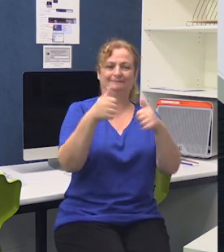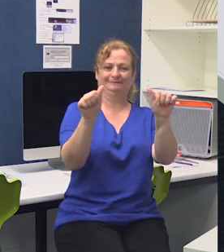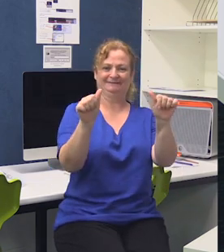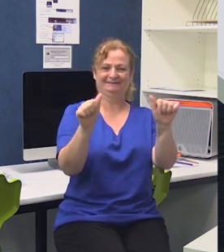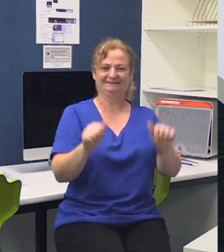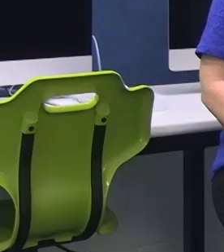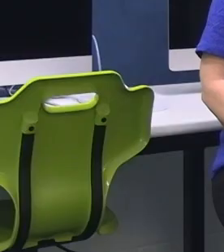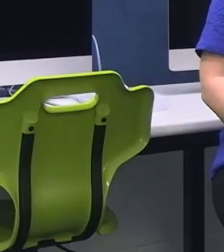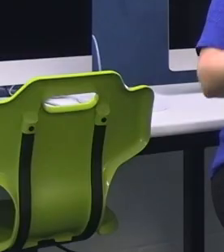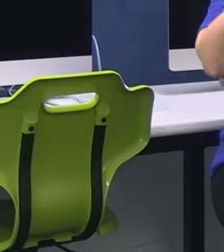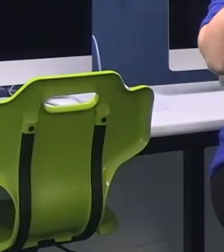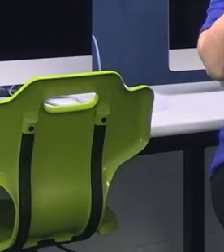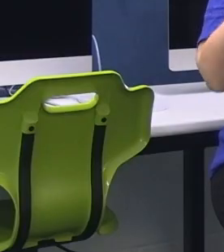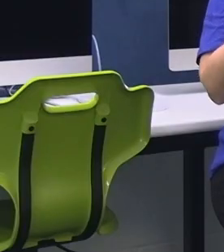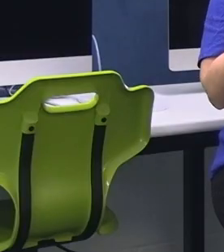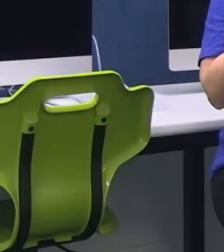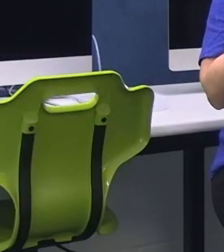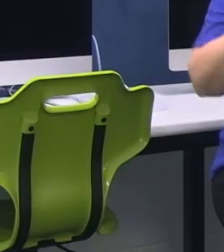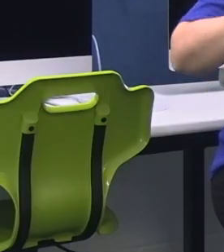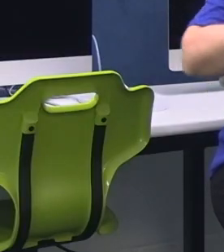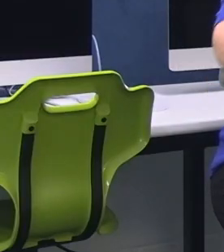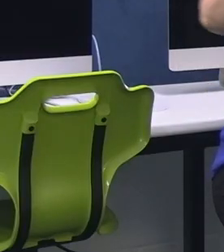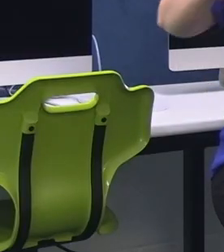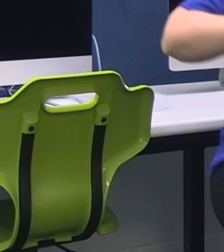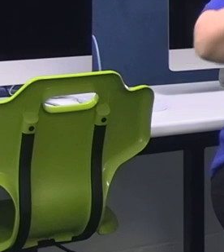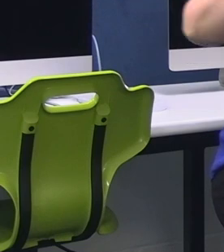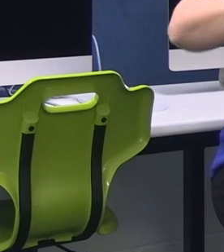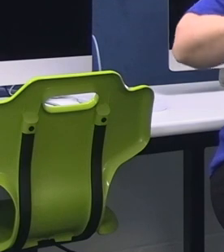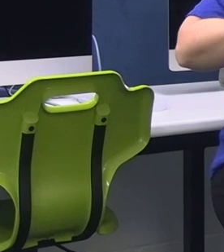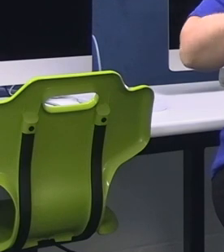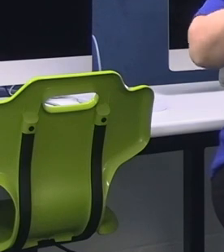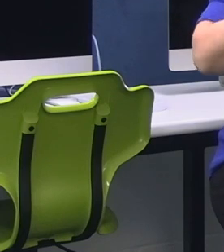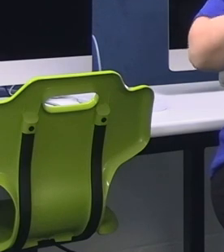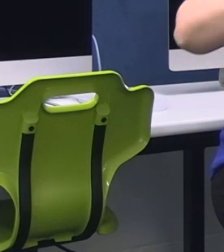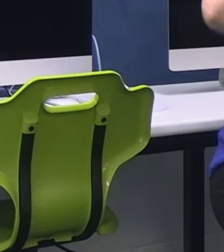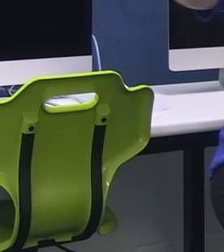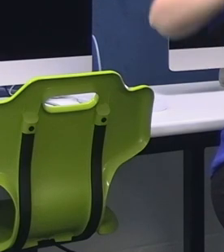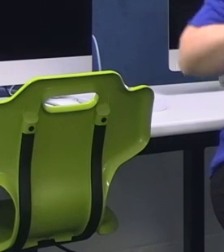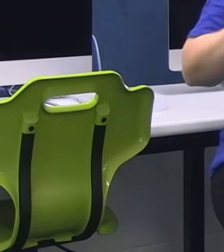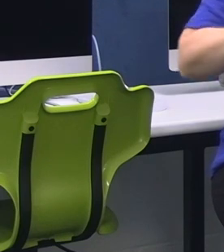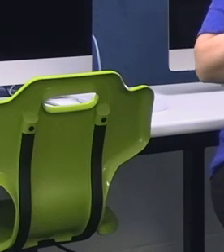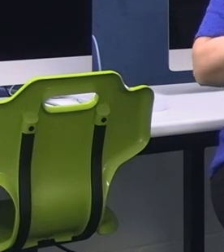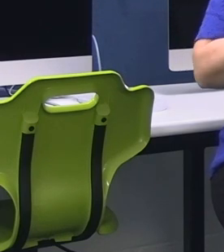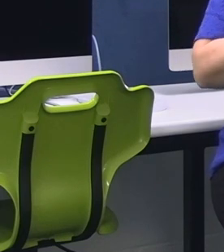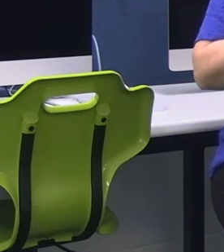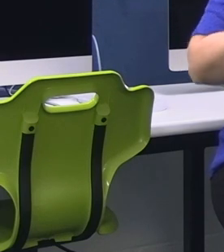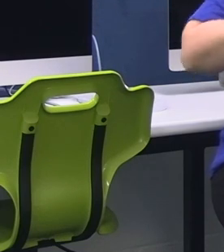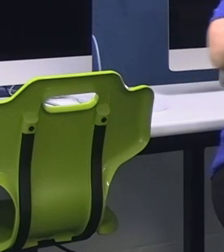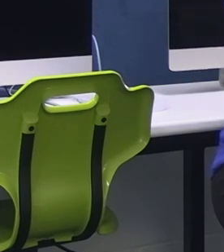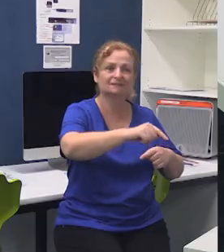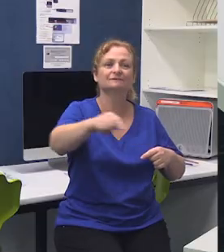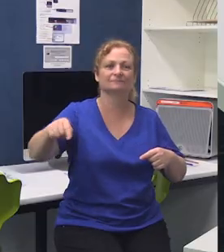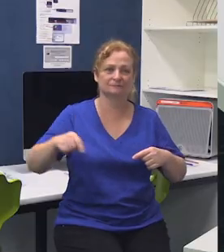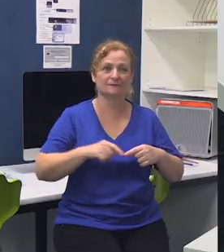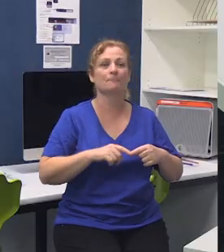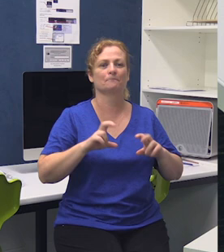So you can see the motor spins when the battery is connected in the circuit.